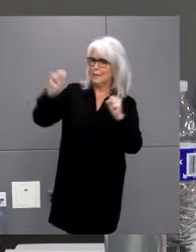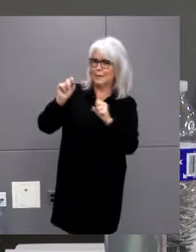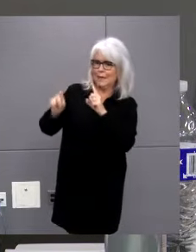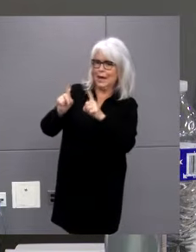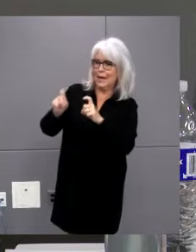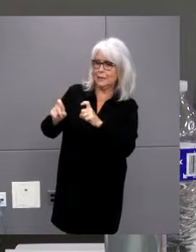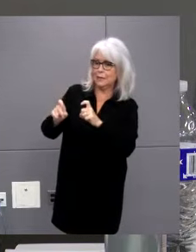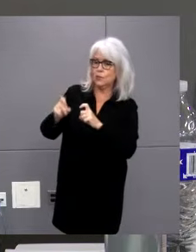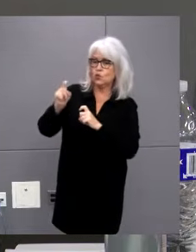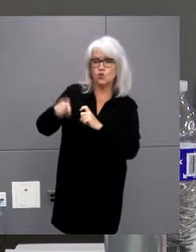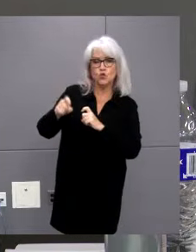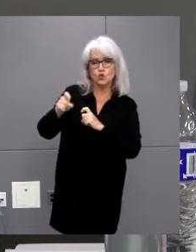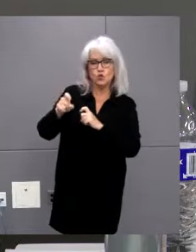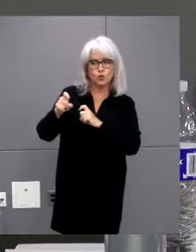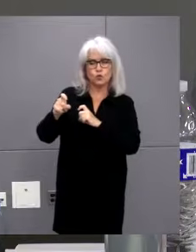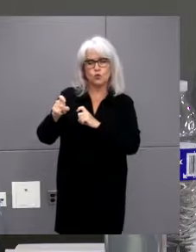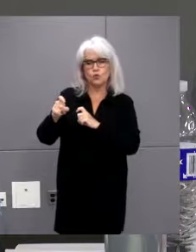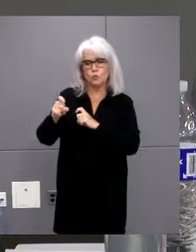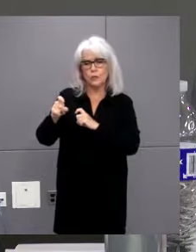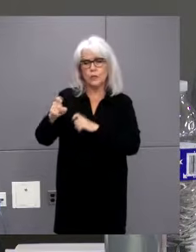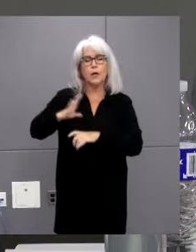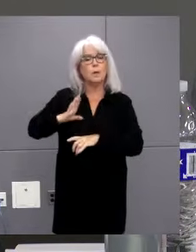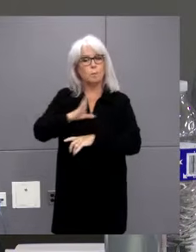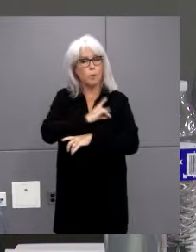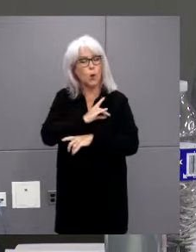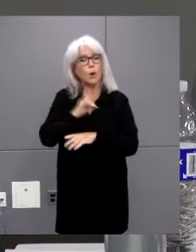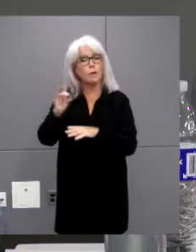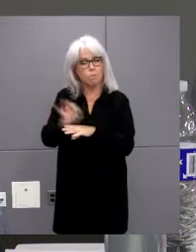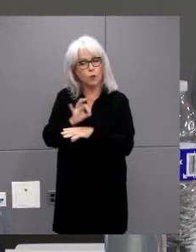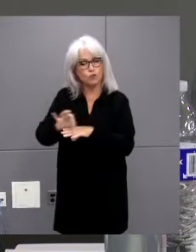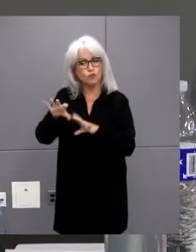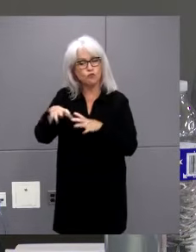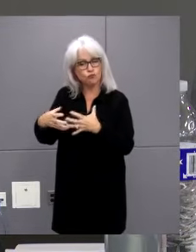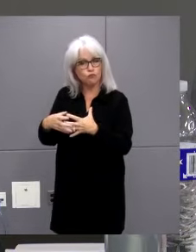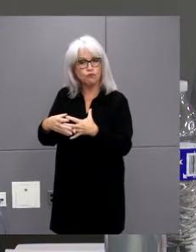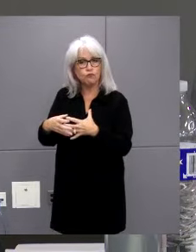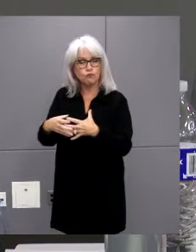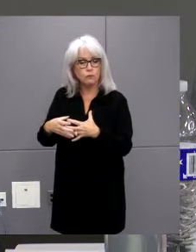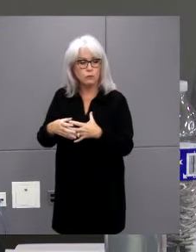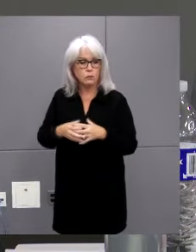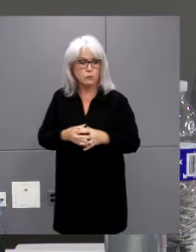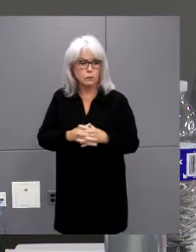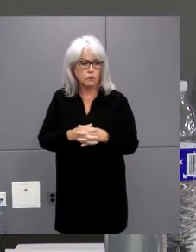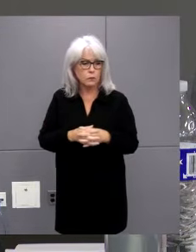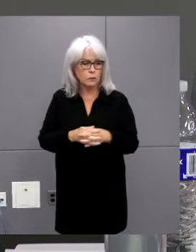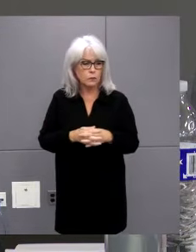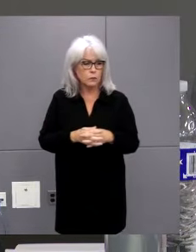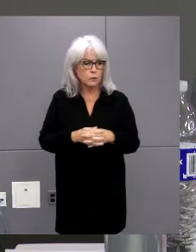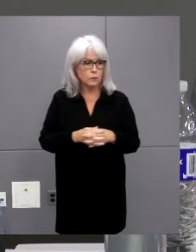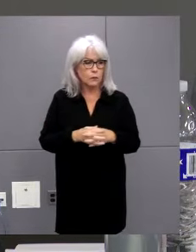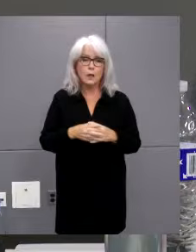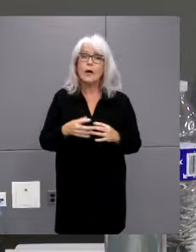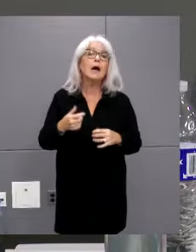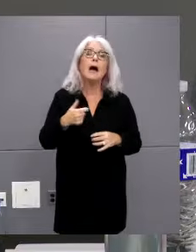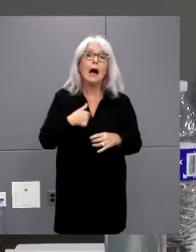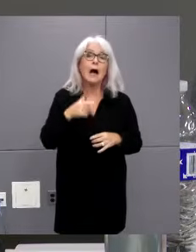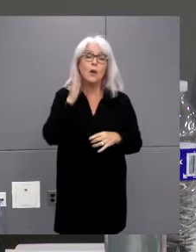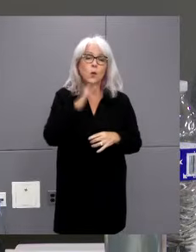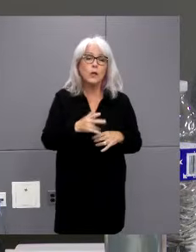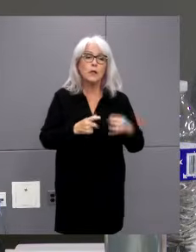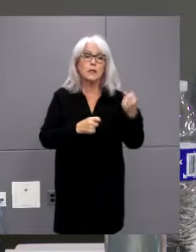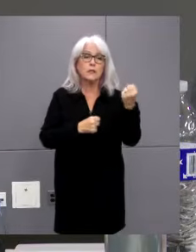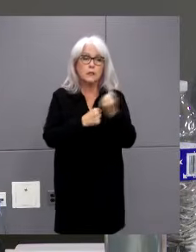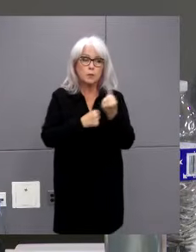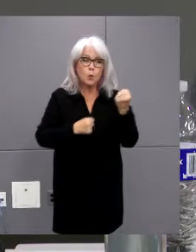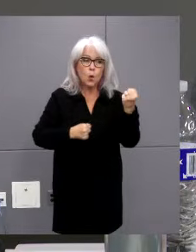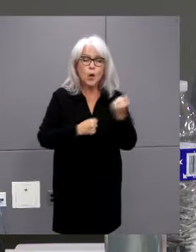it should be a board function. And Art, I'll go on record as I will support